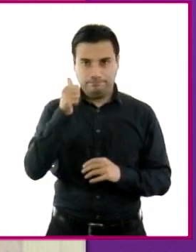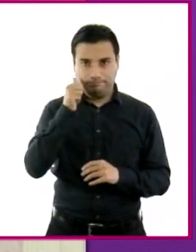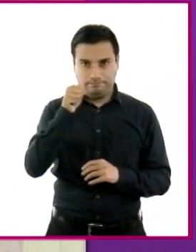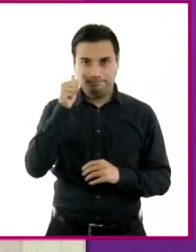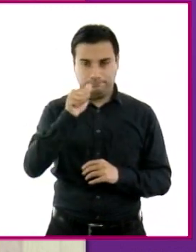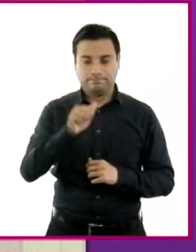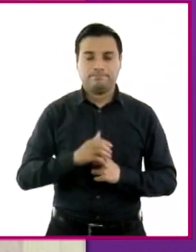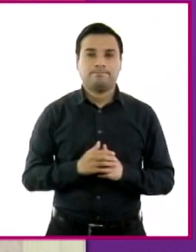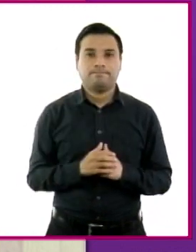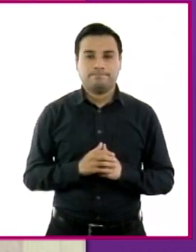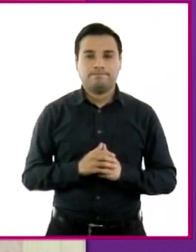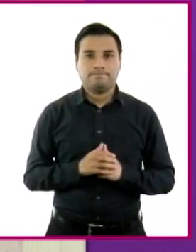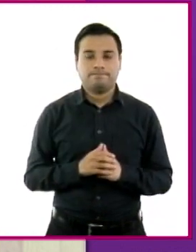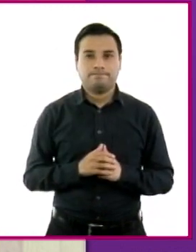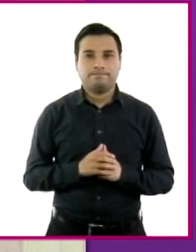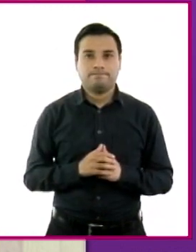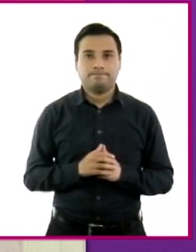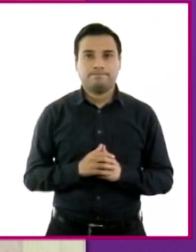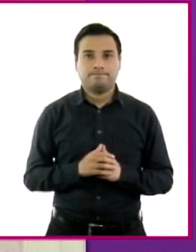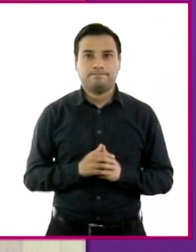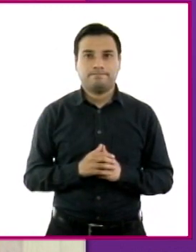must be on time for their classes.